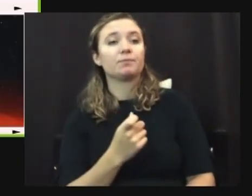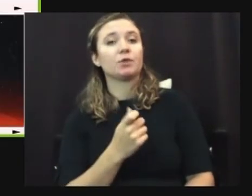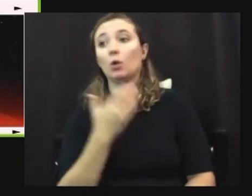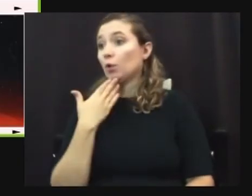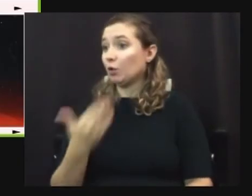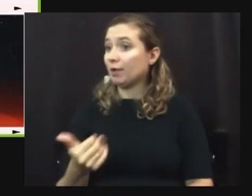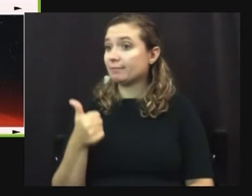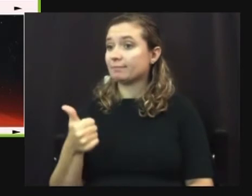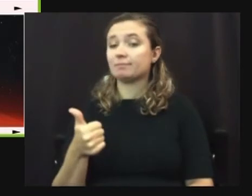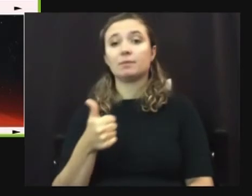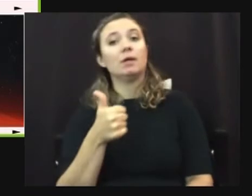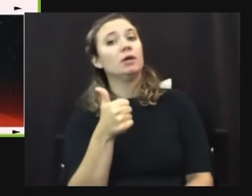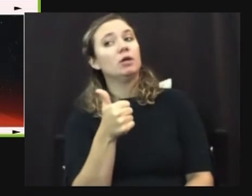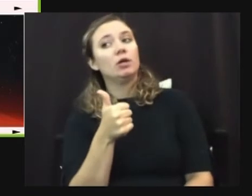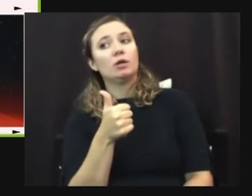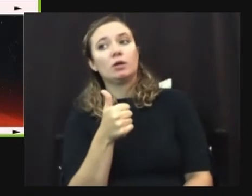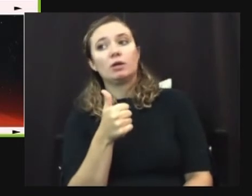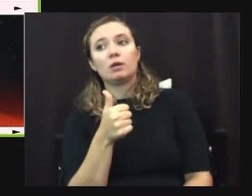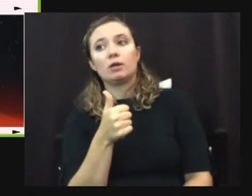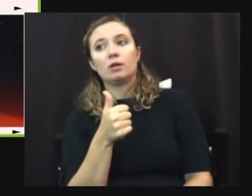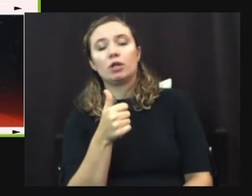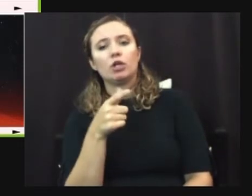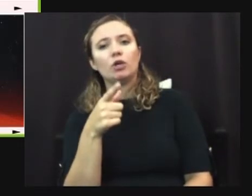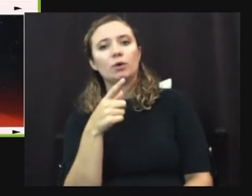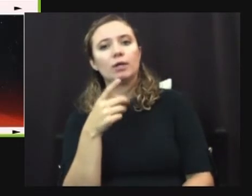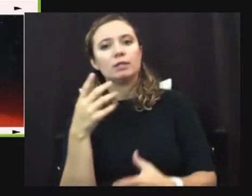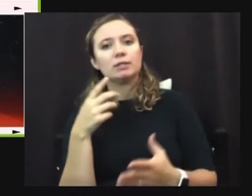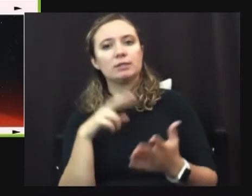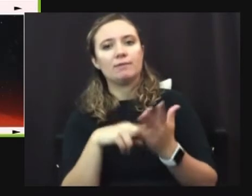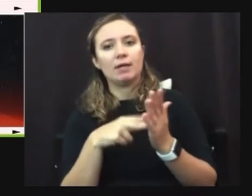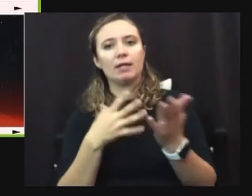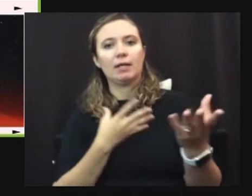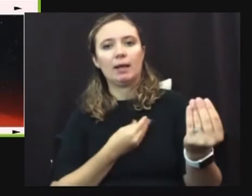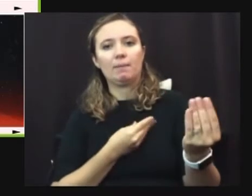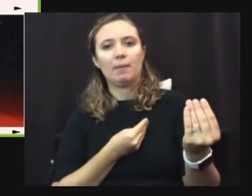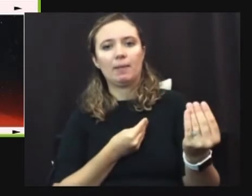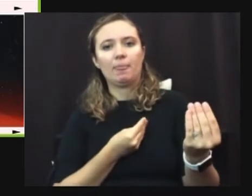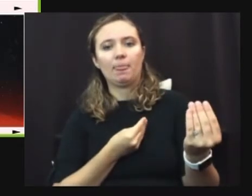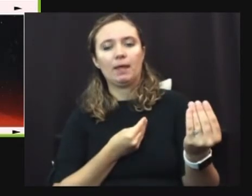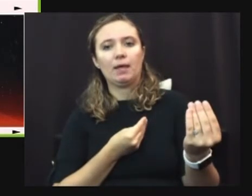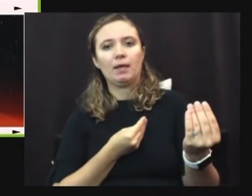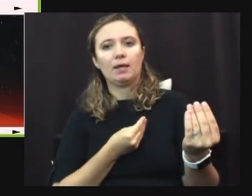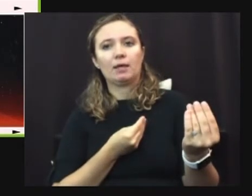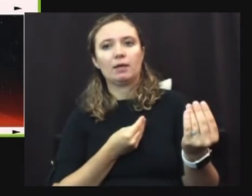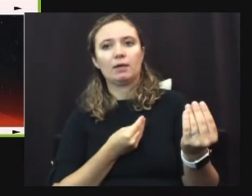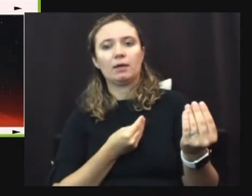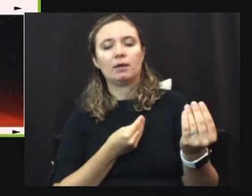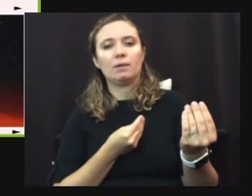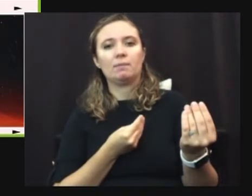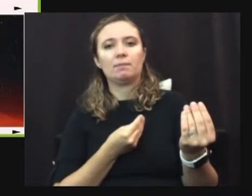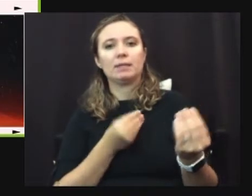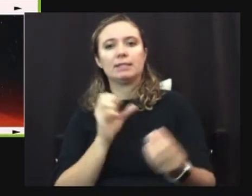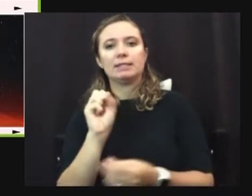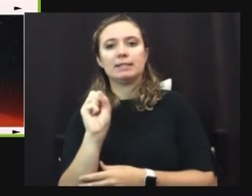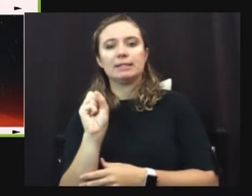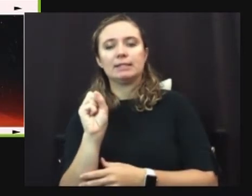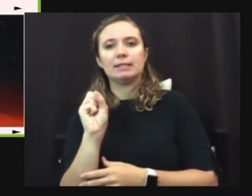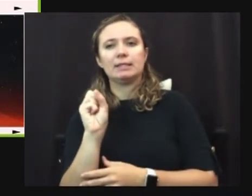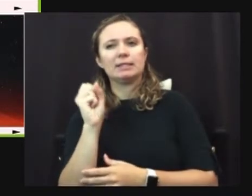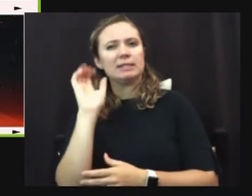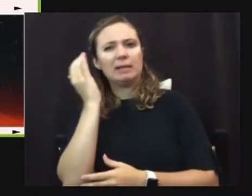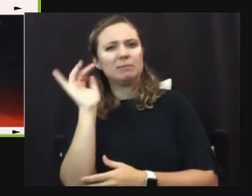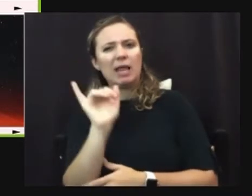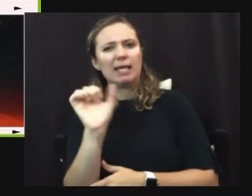question? So far, what you're defining as empathy seems like how sympathy is defined. For example, sympathy is for people